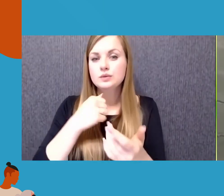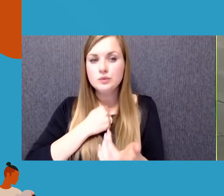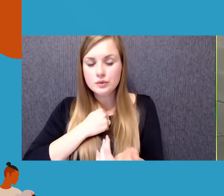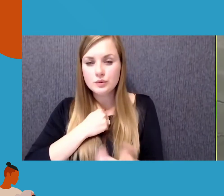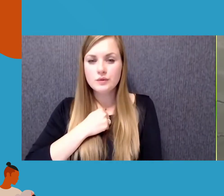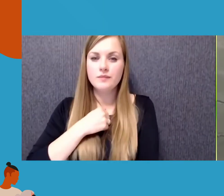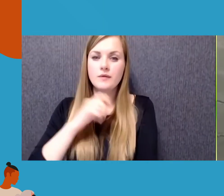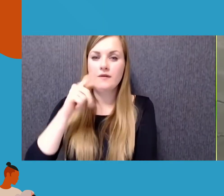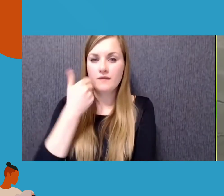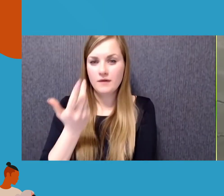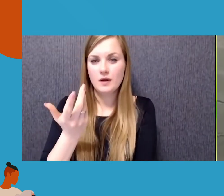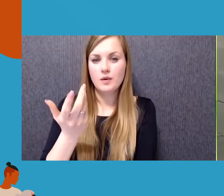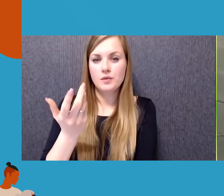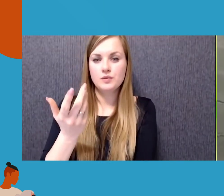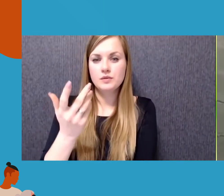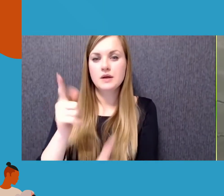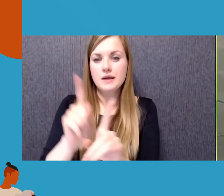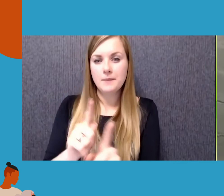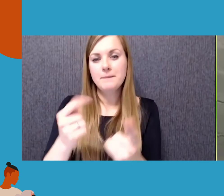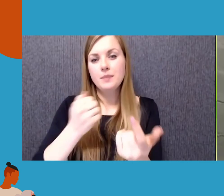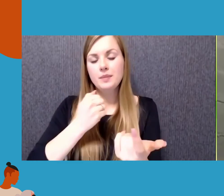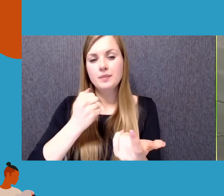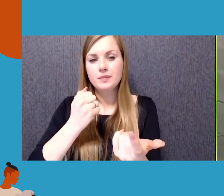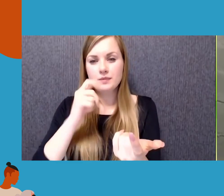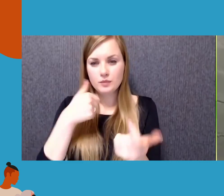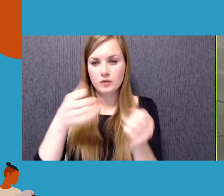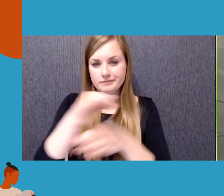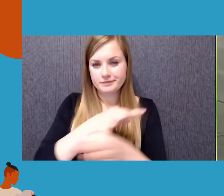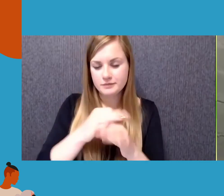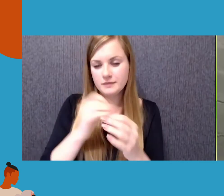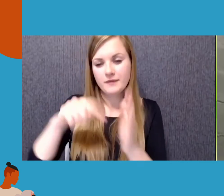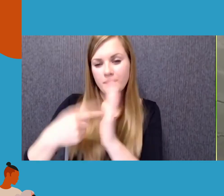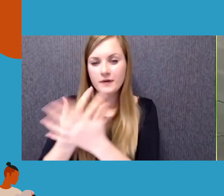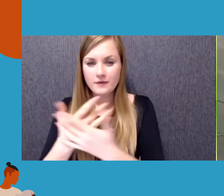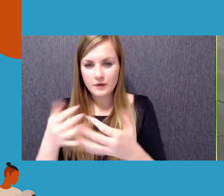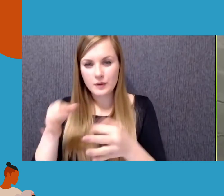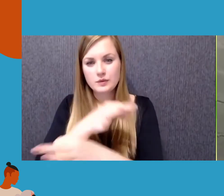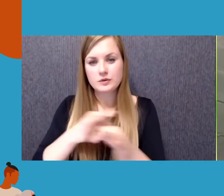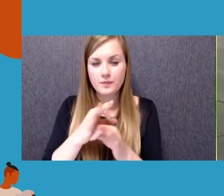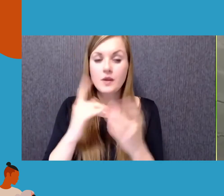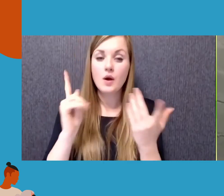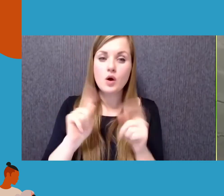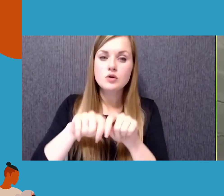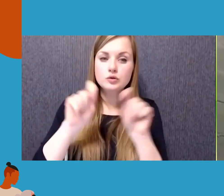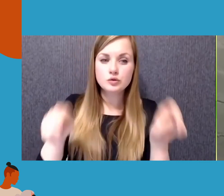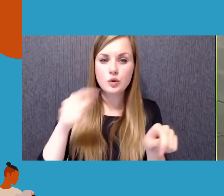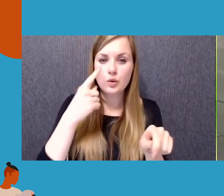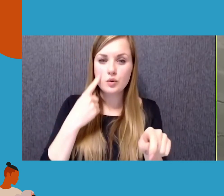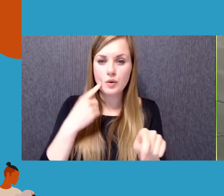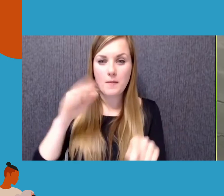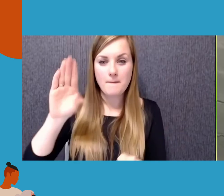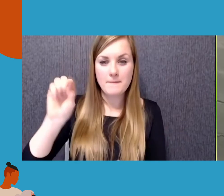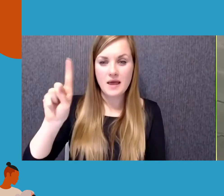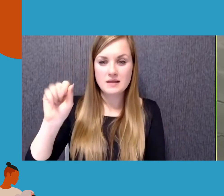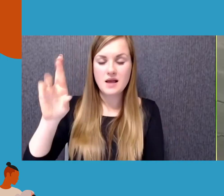Thank you, Mr. Kundrak. We have half an hour for our debate. I believe we will be able to address